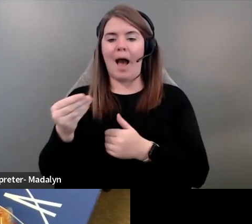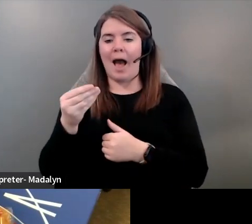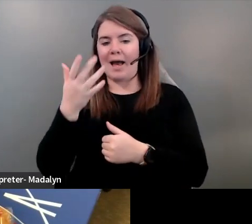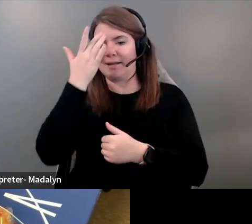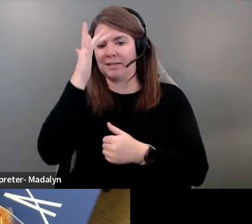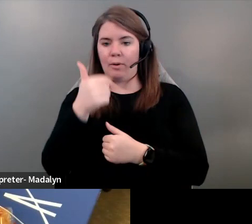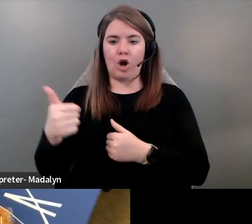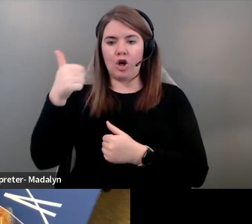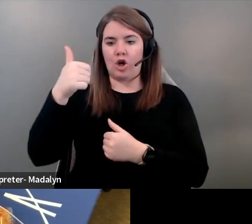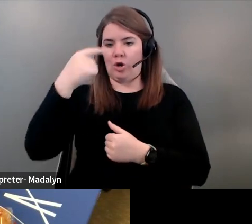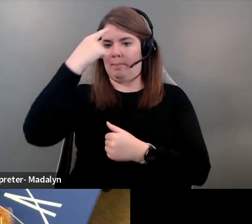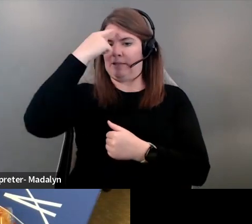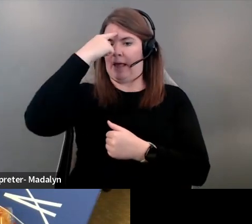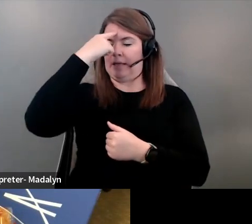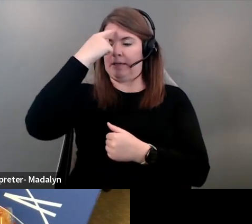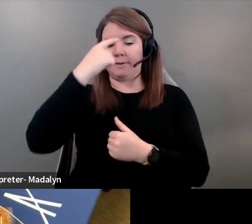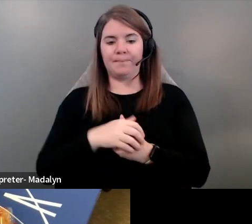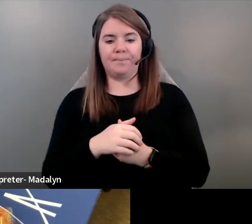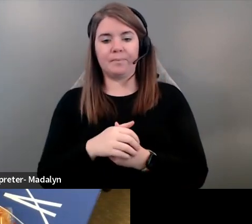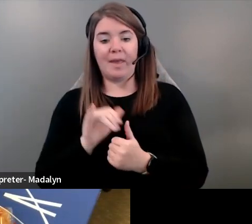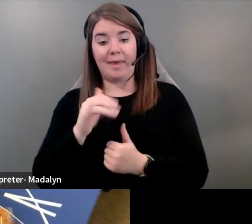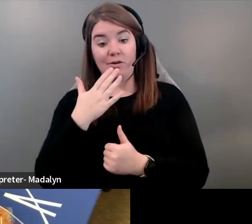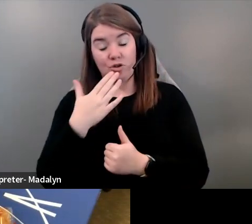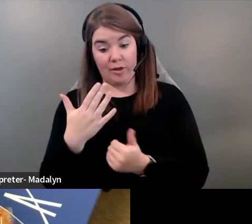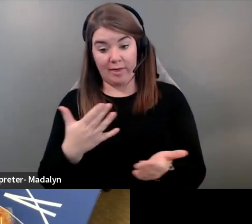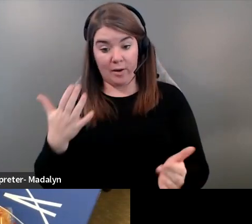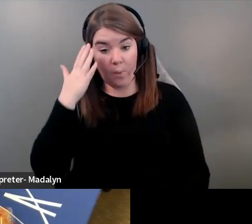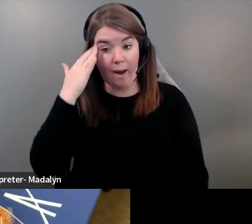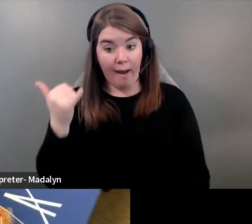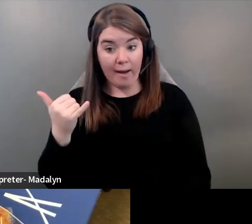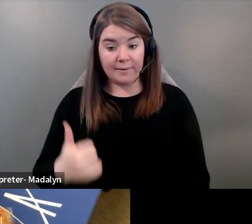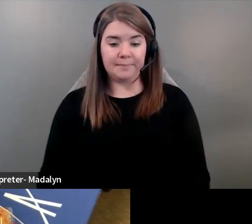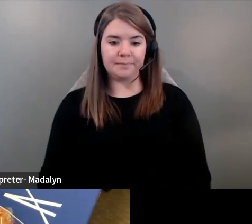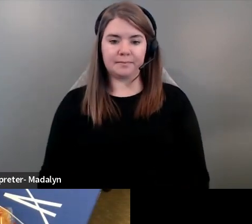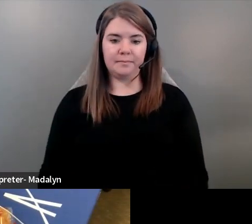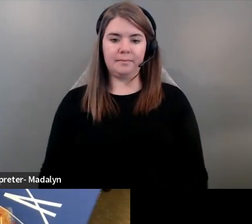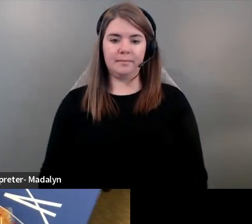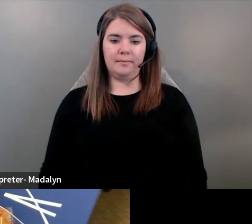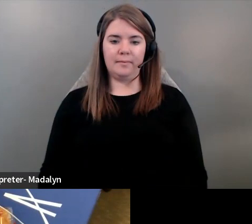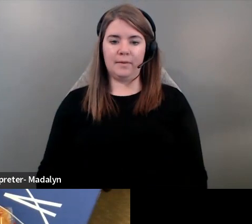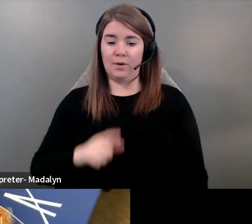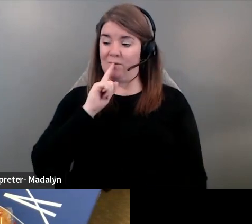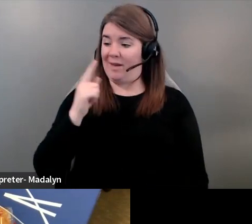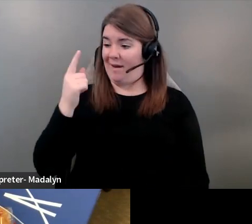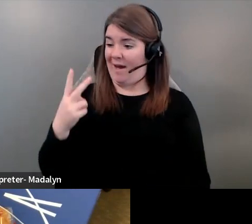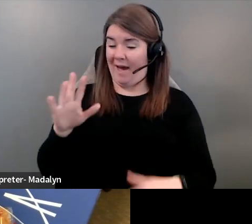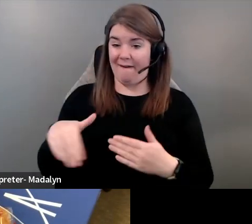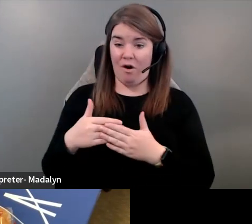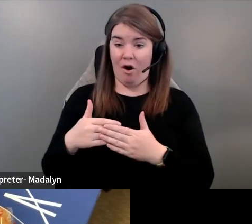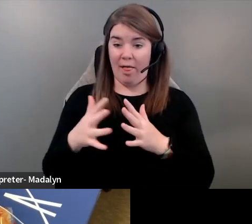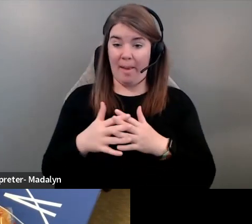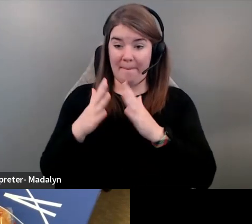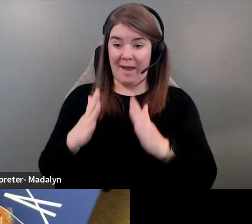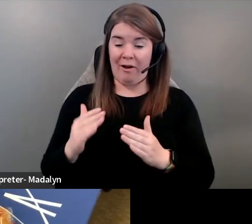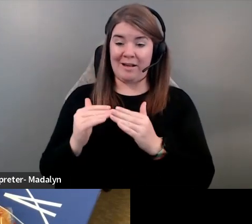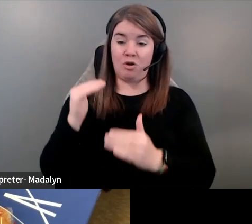kind of mentality. This is a good thing because I think it's like half of all Americans are overweight.